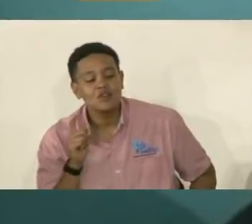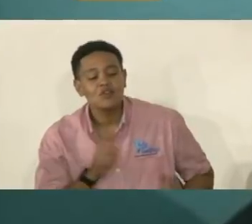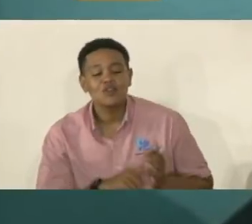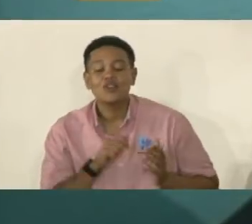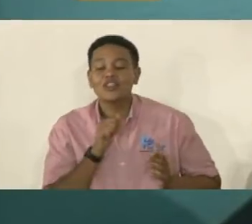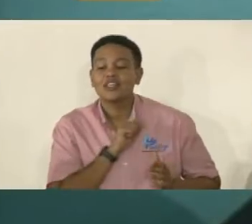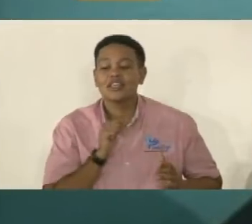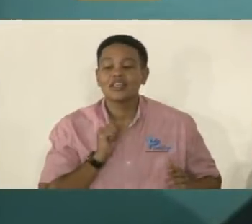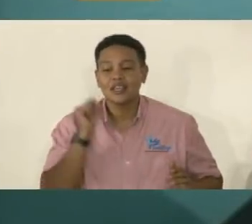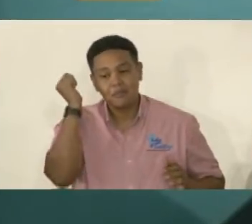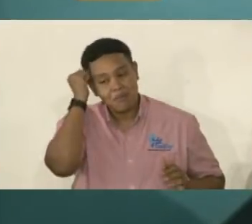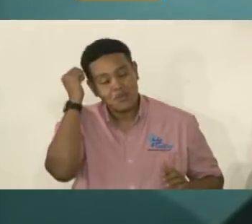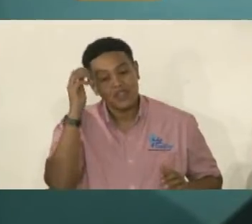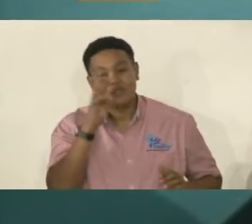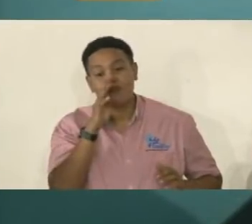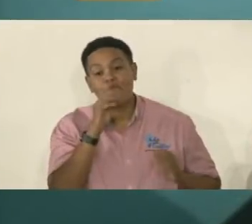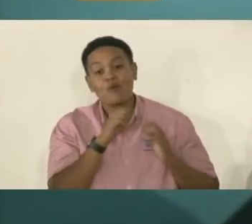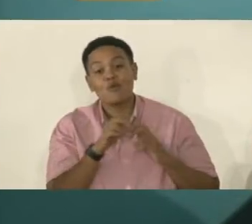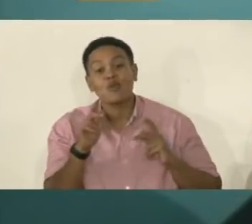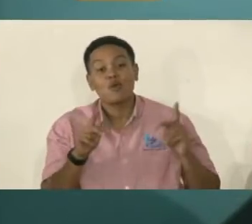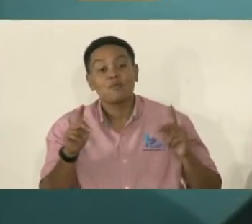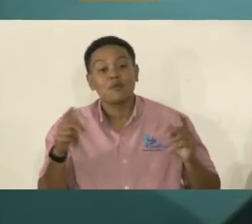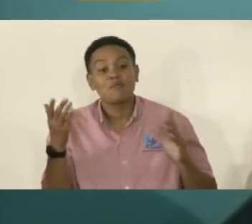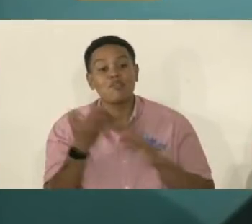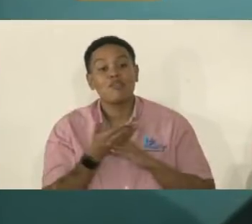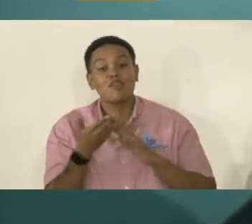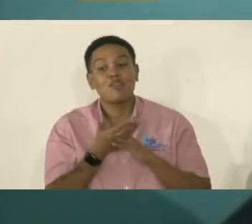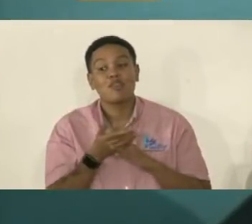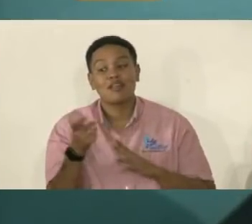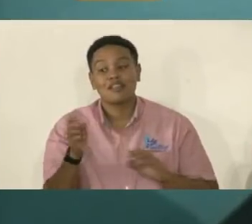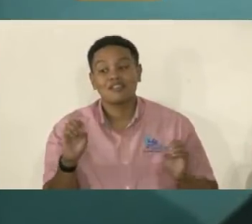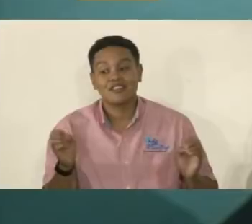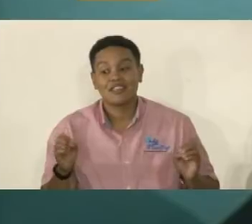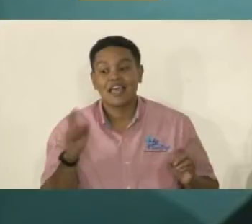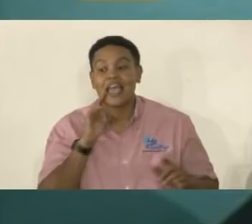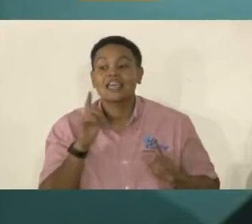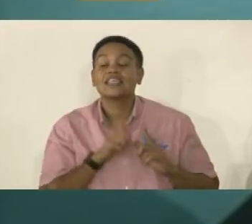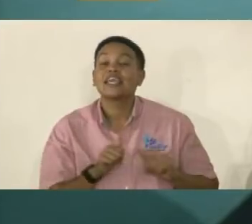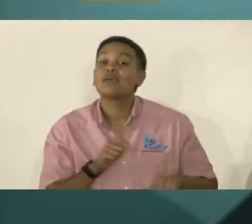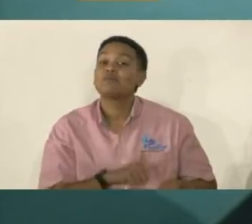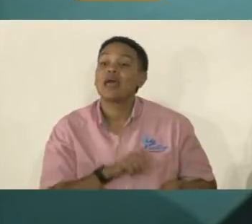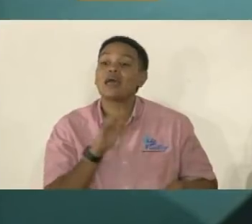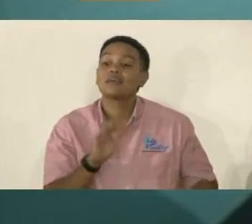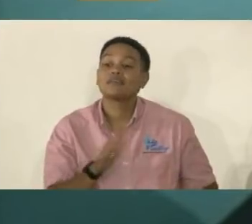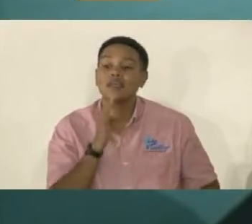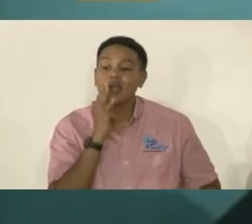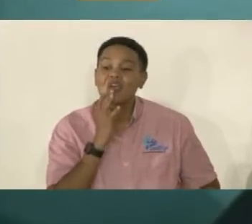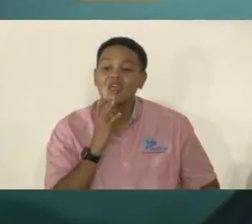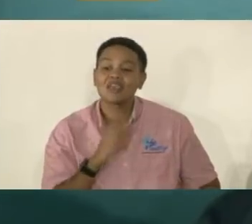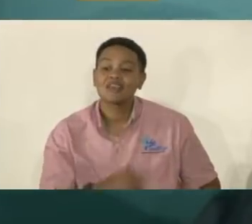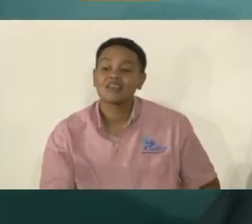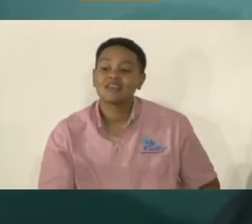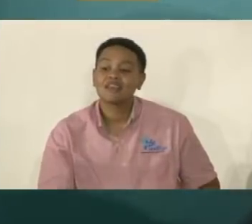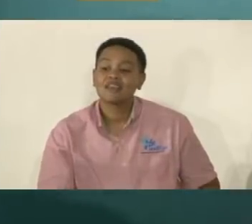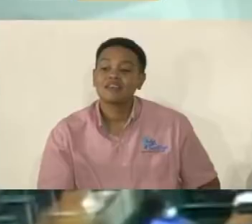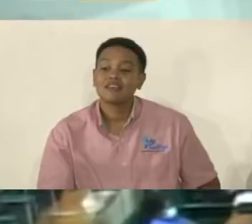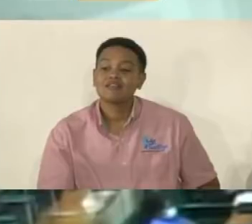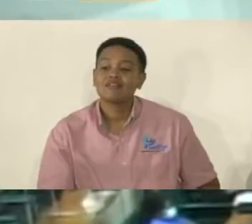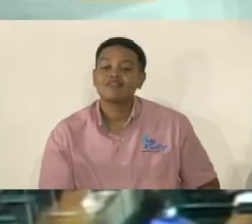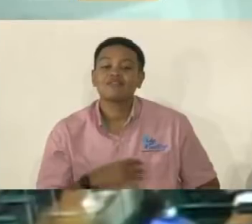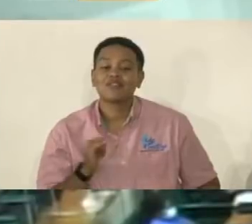Senator Bunting spoke without interruption, At the same time, all right, let me just leave